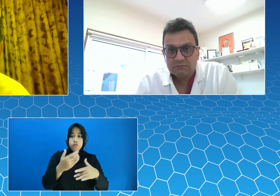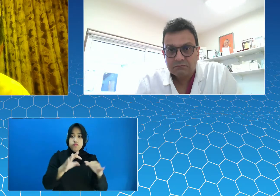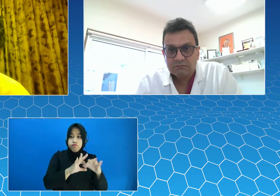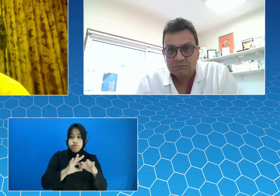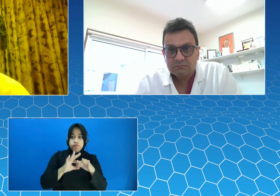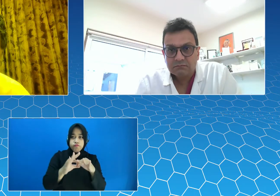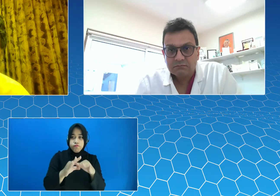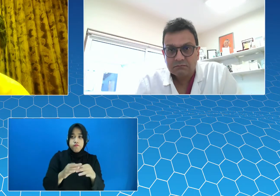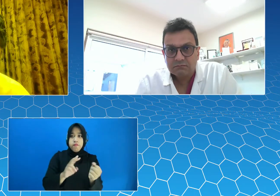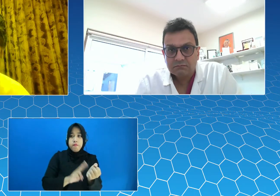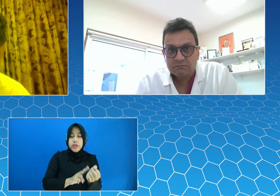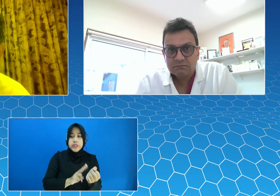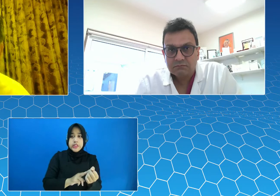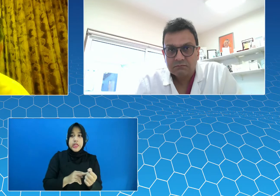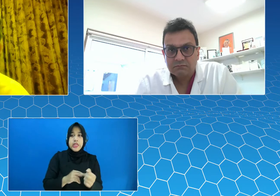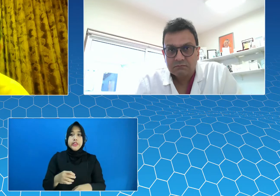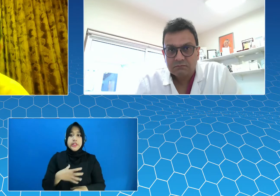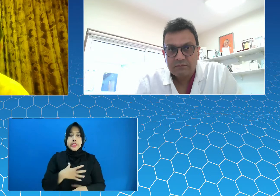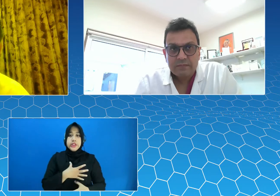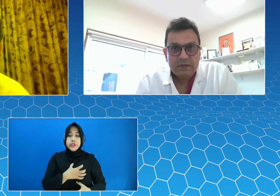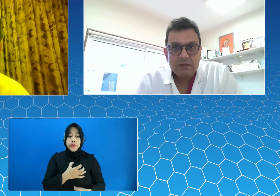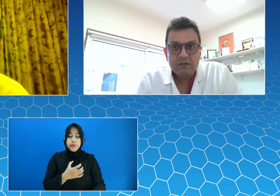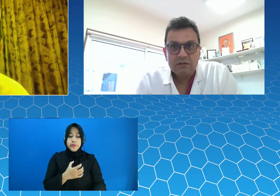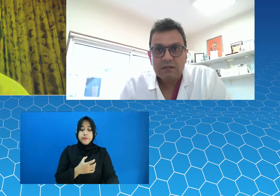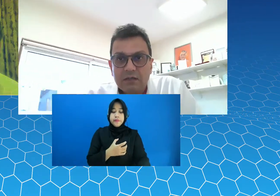So over to you, Dr. Bhudia.